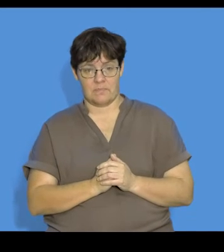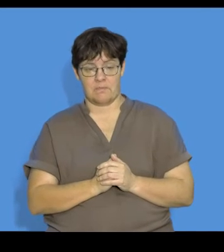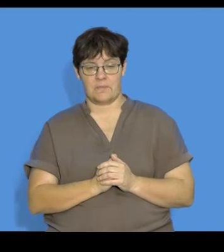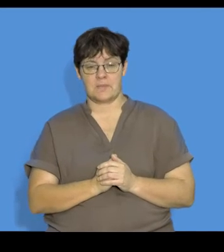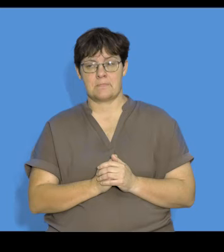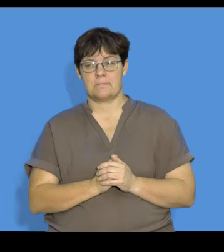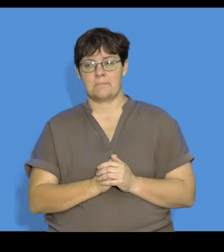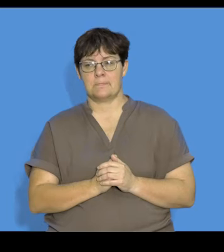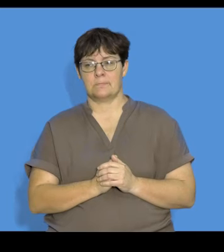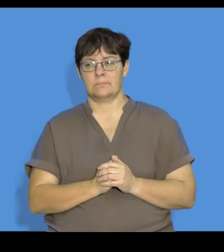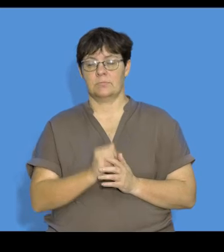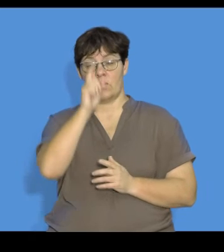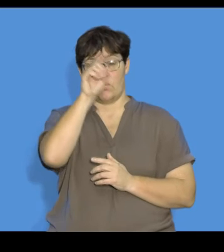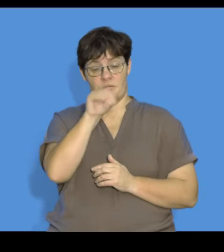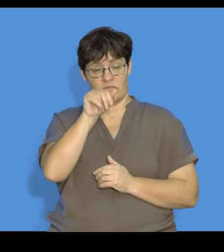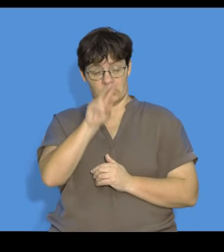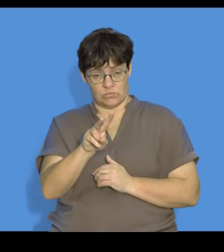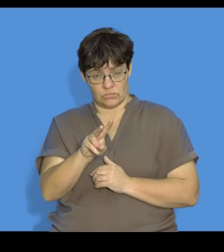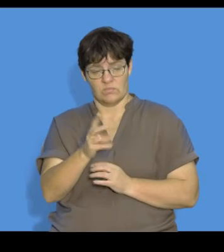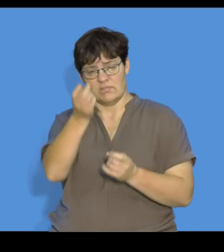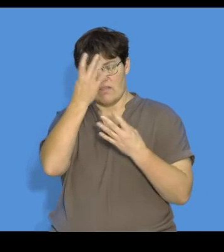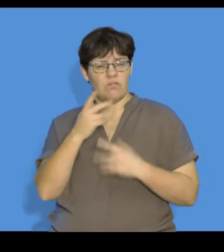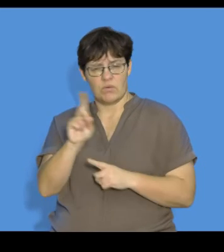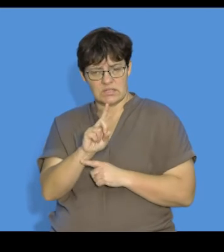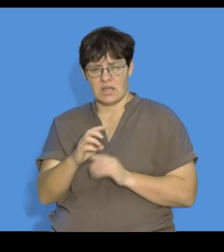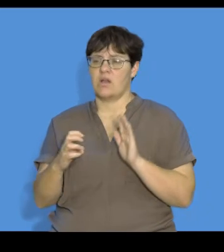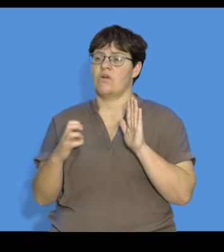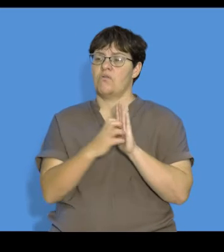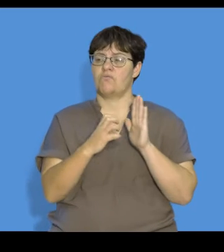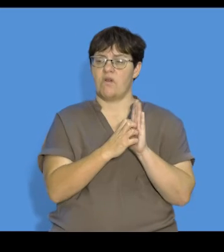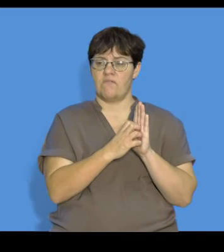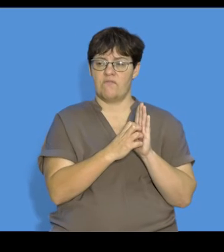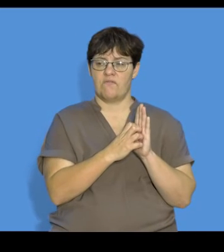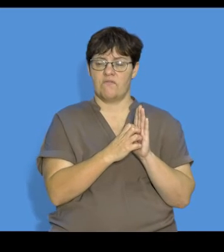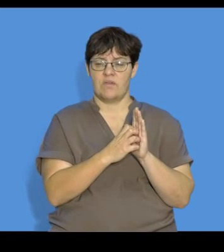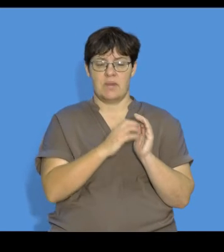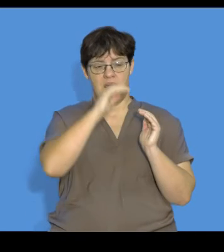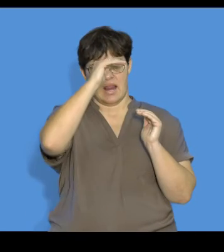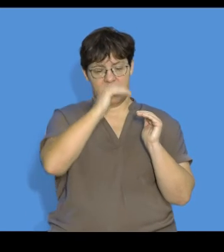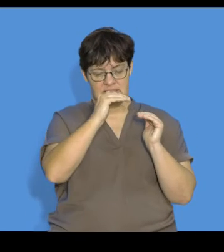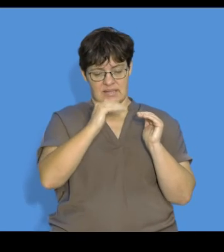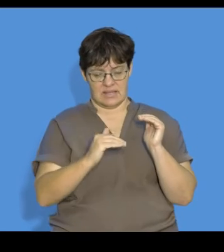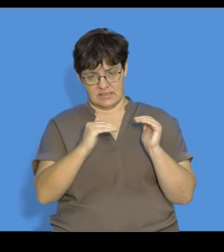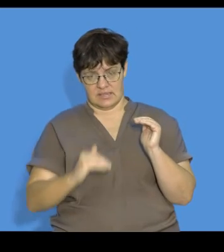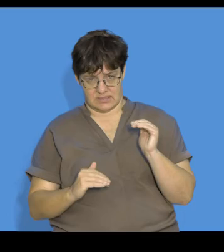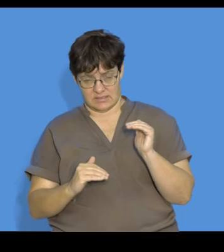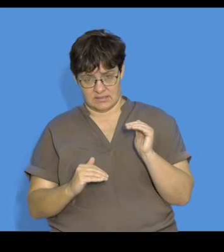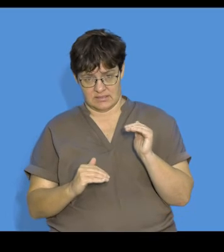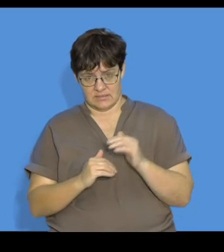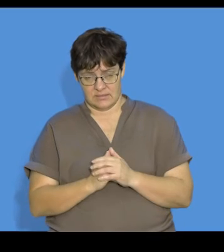the negatives. And then the 1 over 2 tells us that the graph is decreasing,